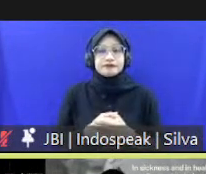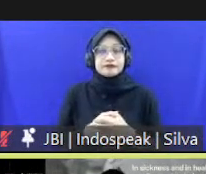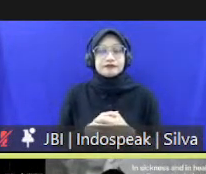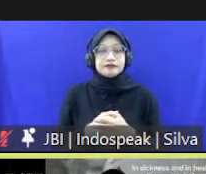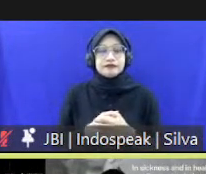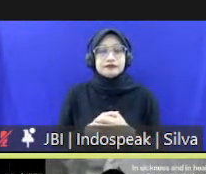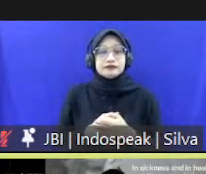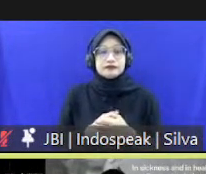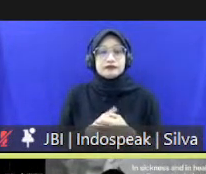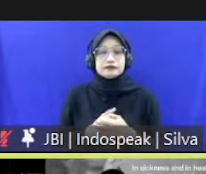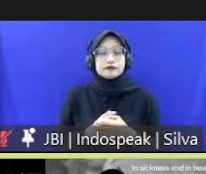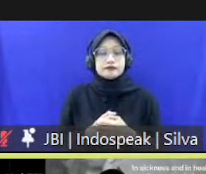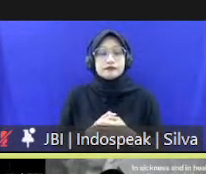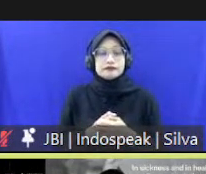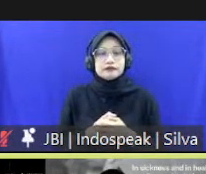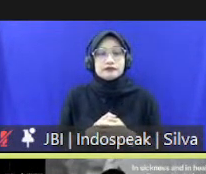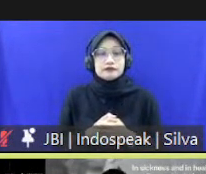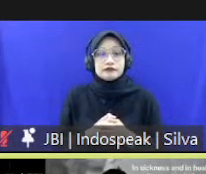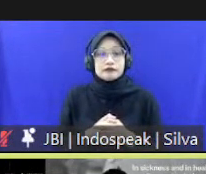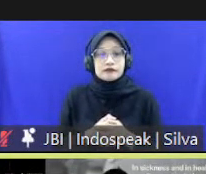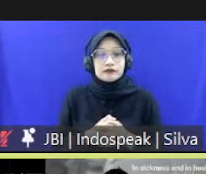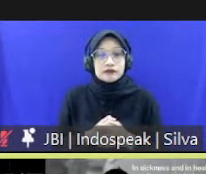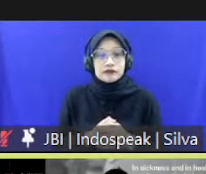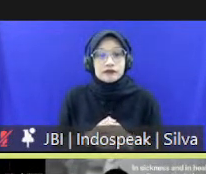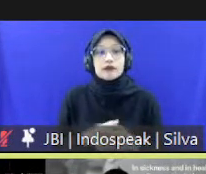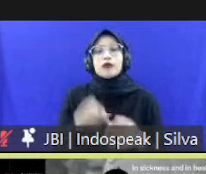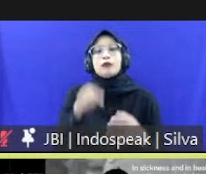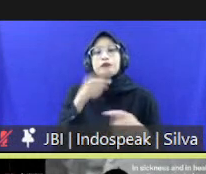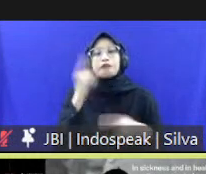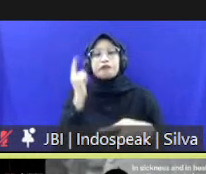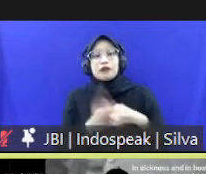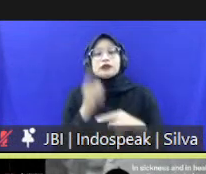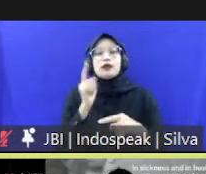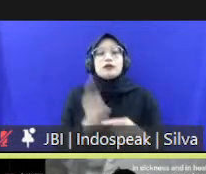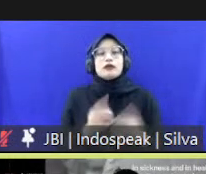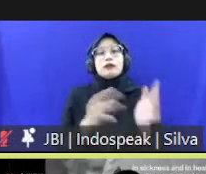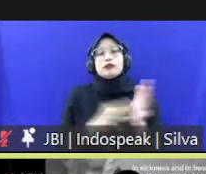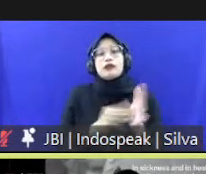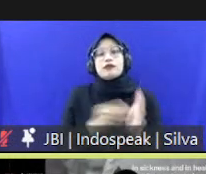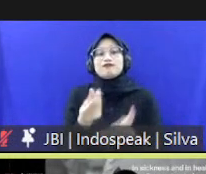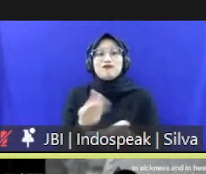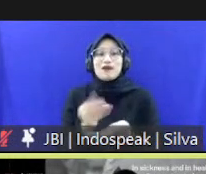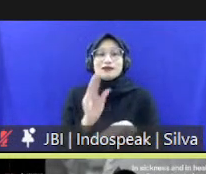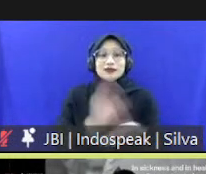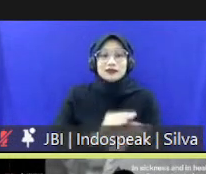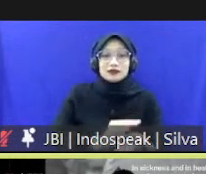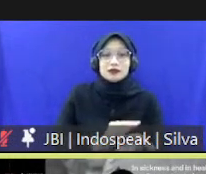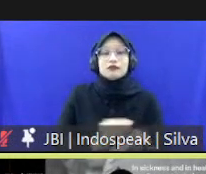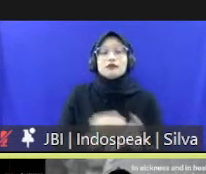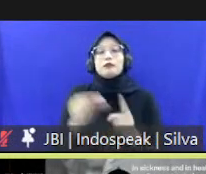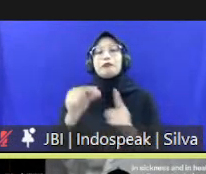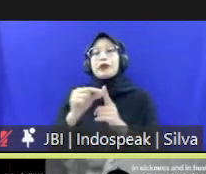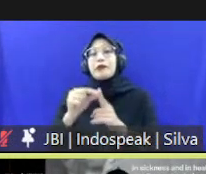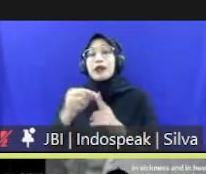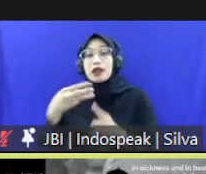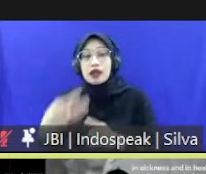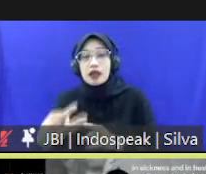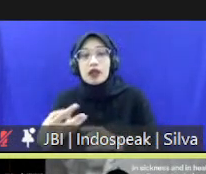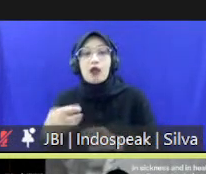healthcare, availability of health workforce, budget, of course, and also PPE.